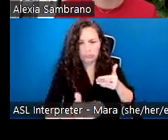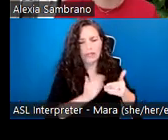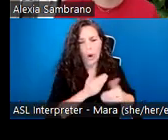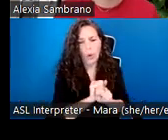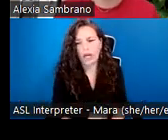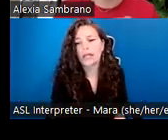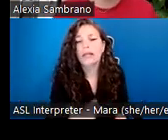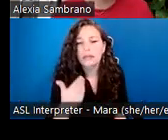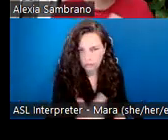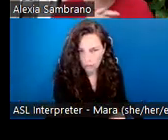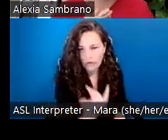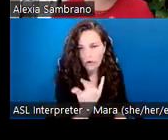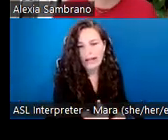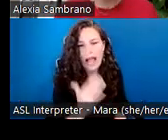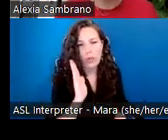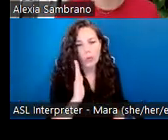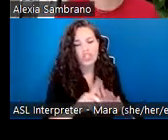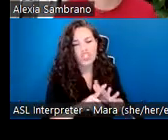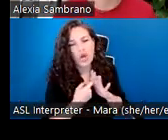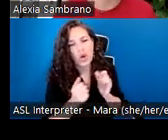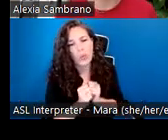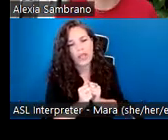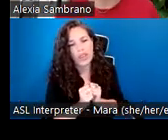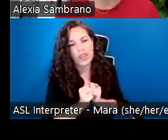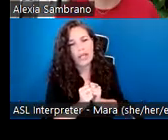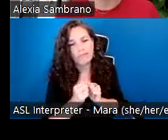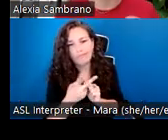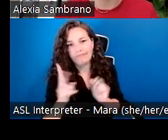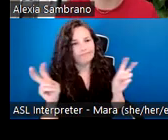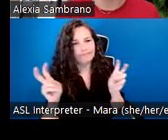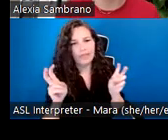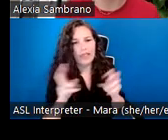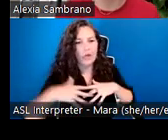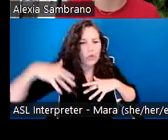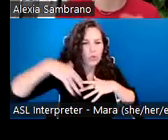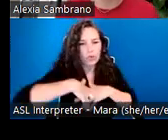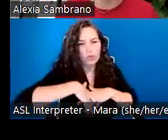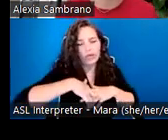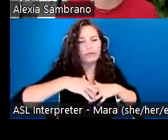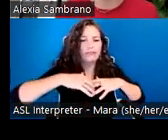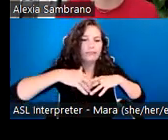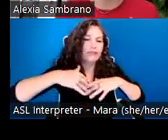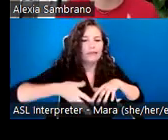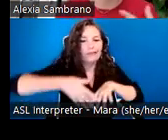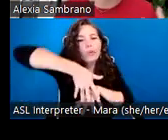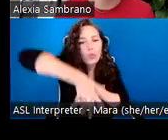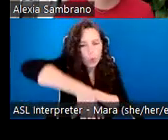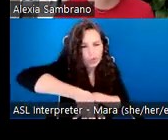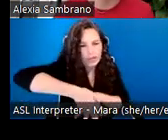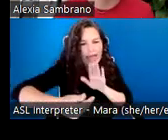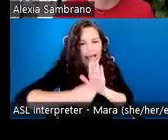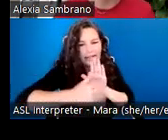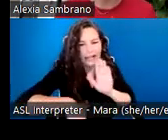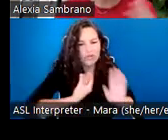So moving forward, we're going to start with discussing the roots of anti-trans violence, so this epidemic of violence against trans